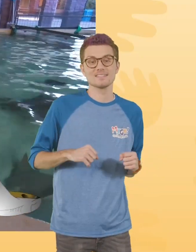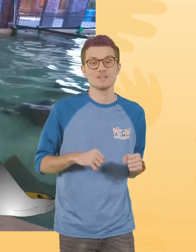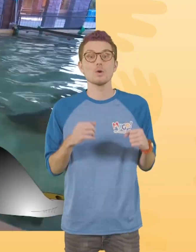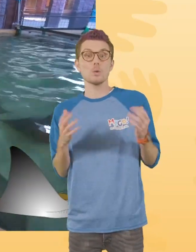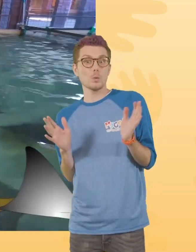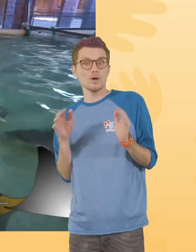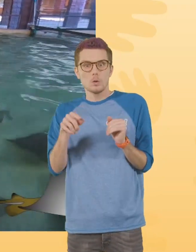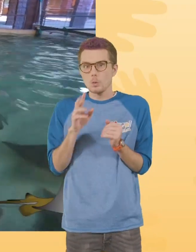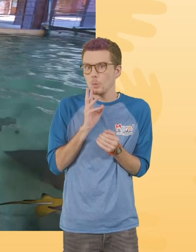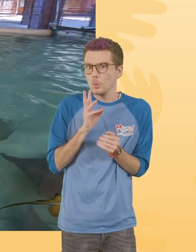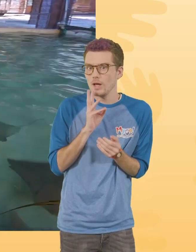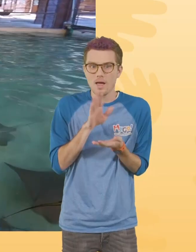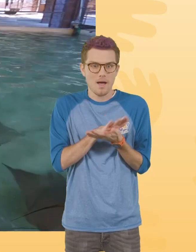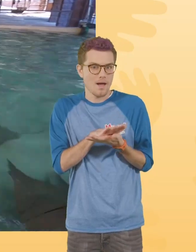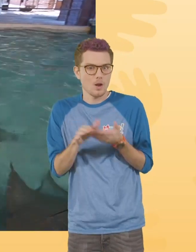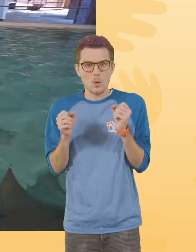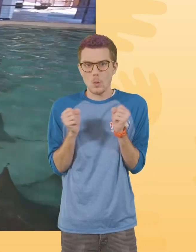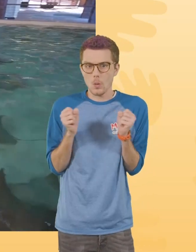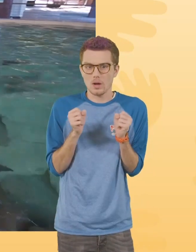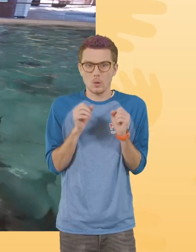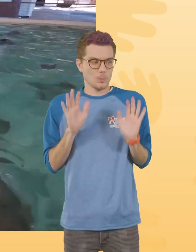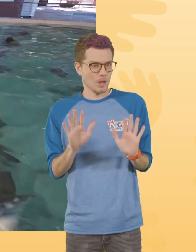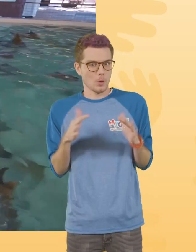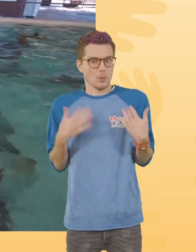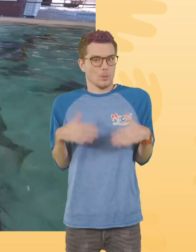Oh, the water's nice and cold.